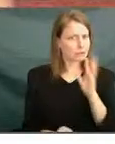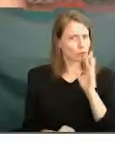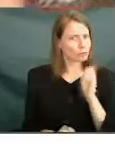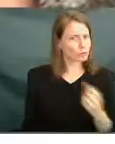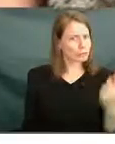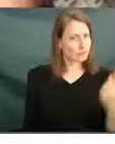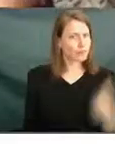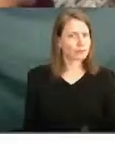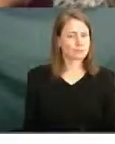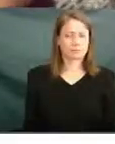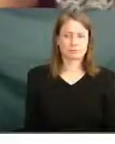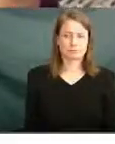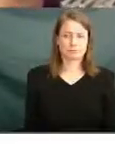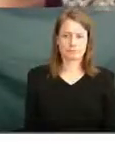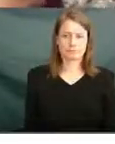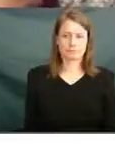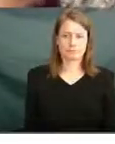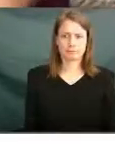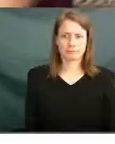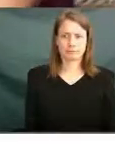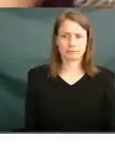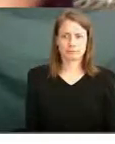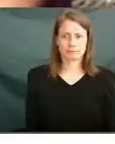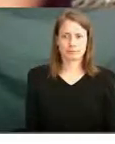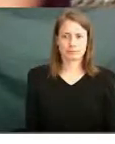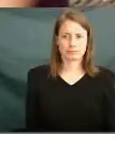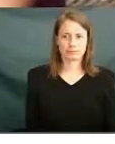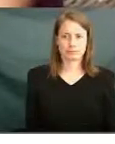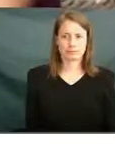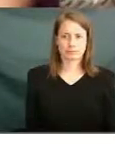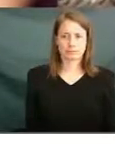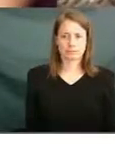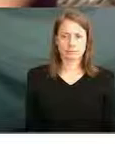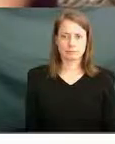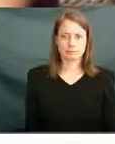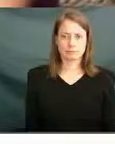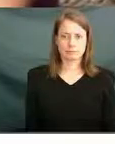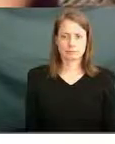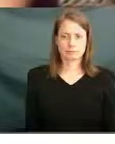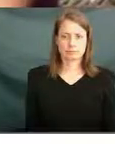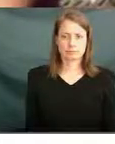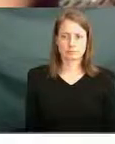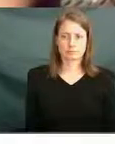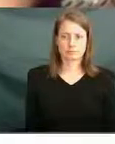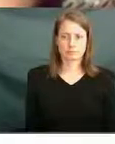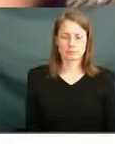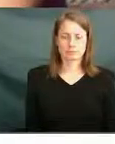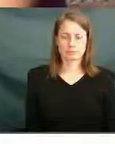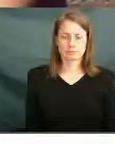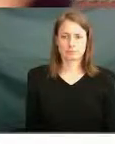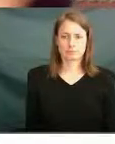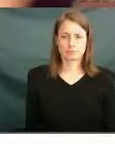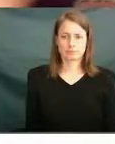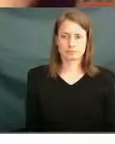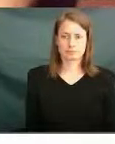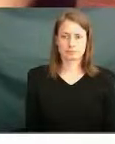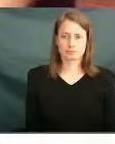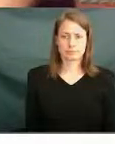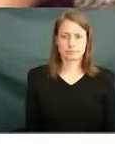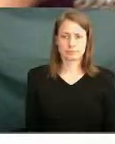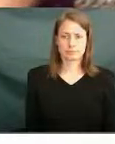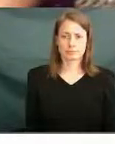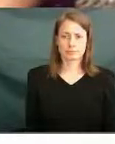fikk ikke lov. Og så tok han den ene som trykte på tauet, så tauet til vi